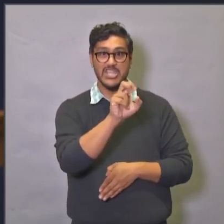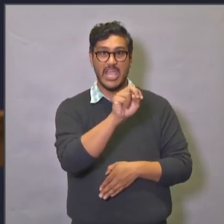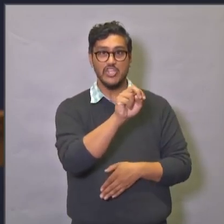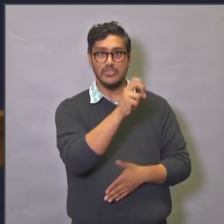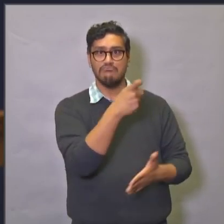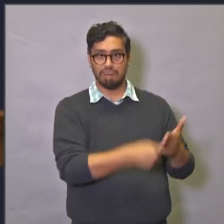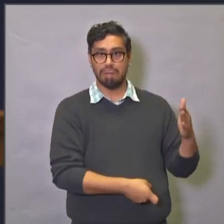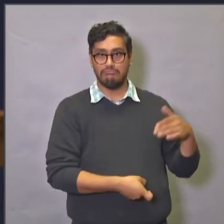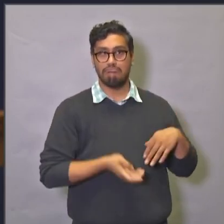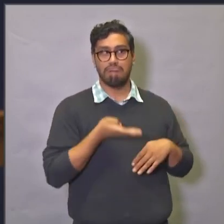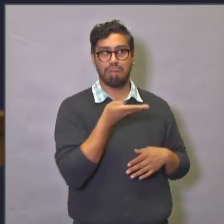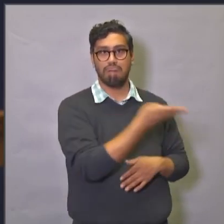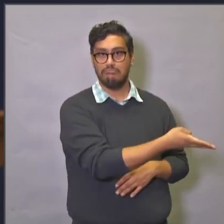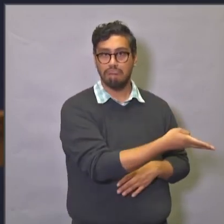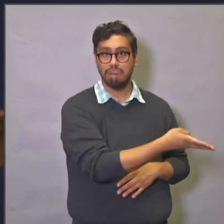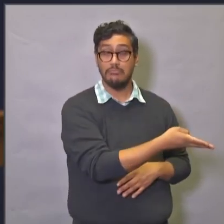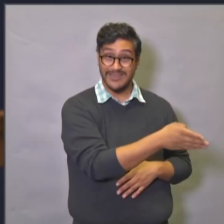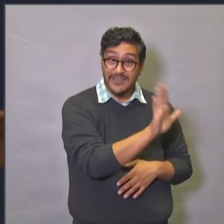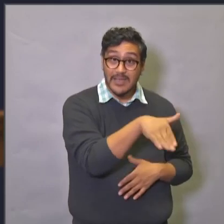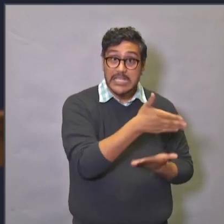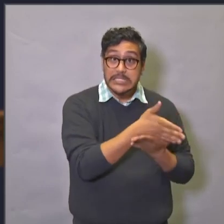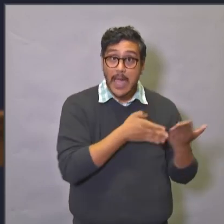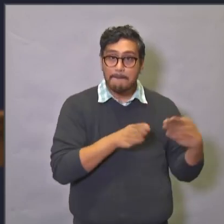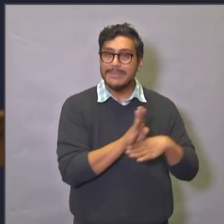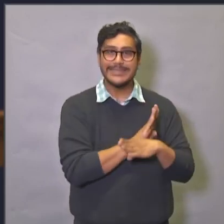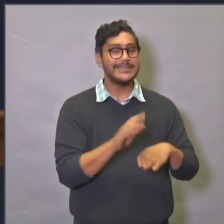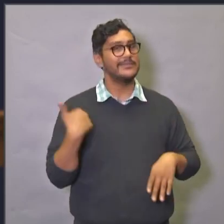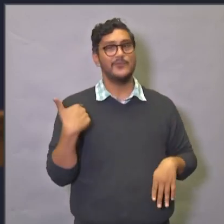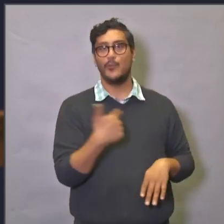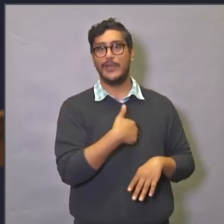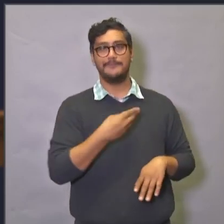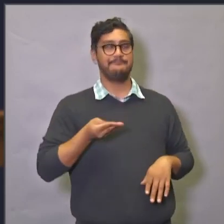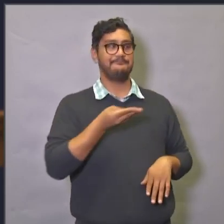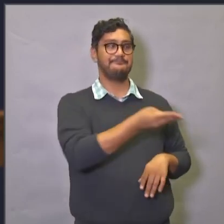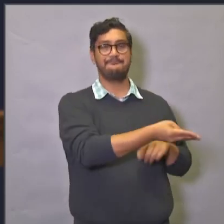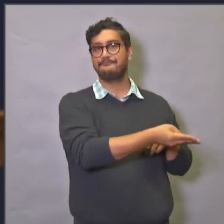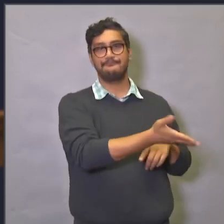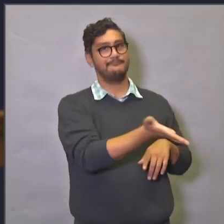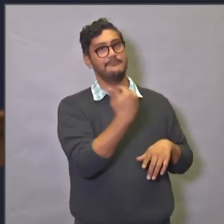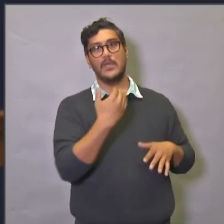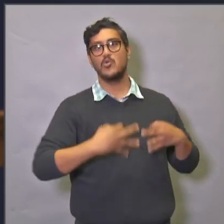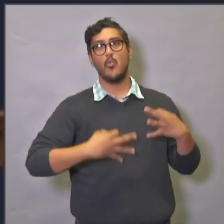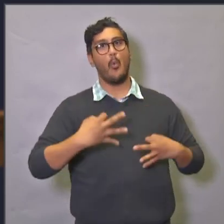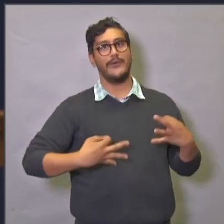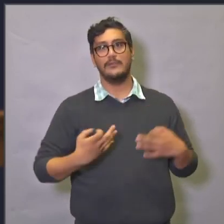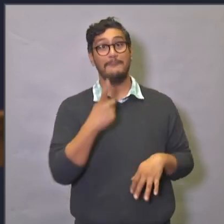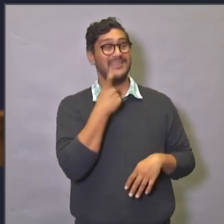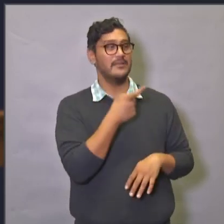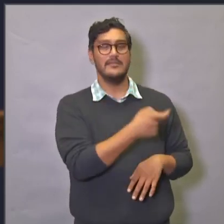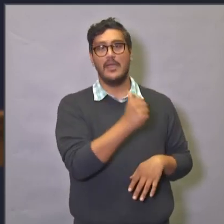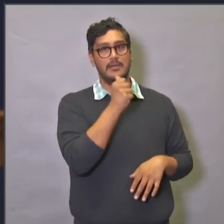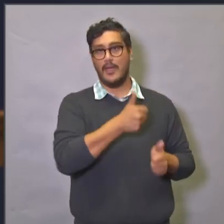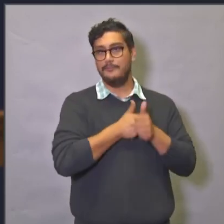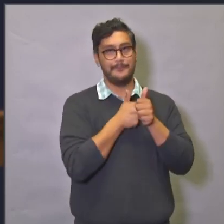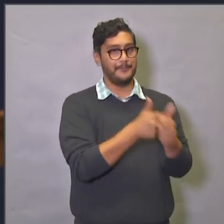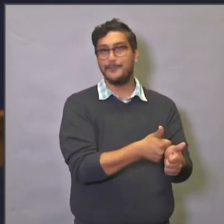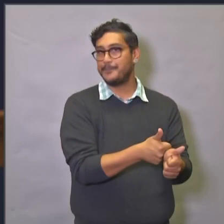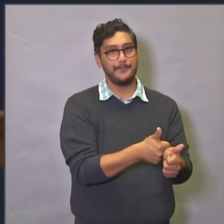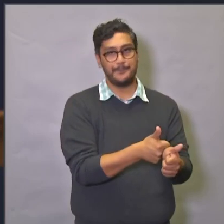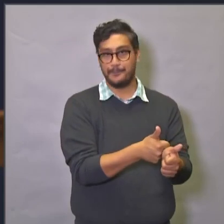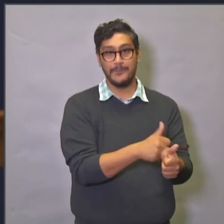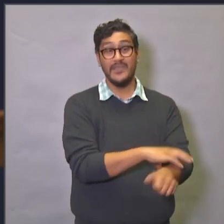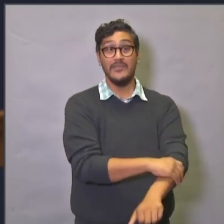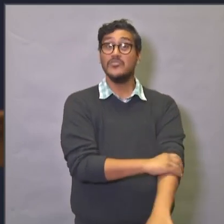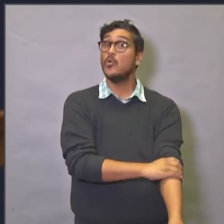court as a result of the continuing to be flagrant in terms of not complying with public health officers. So this is something